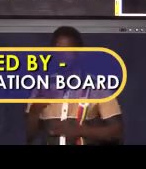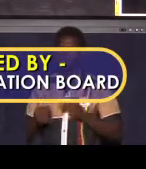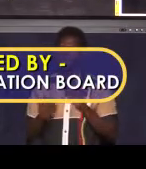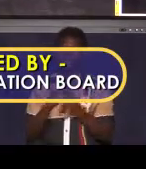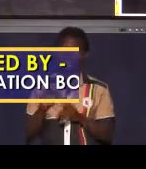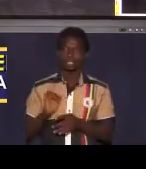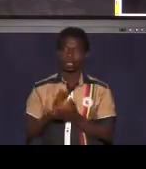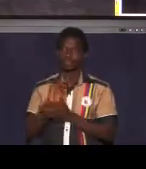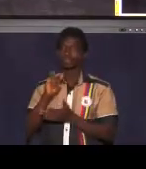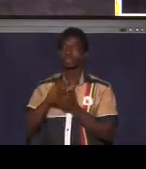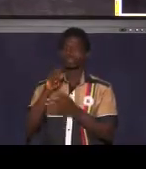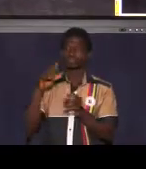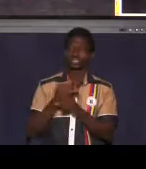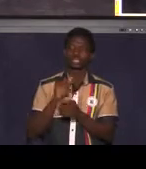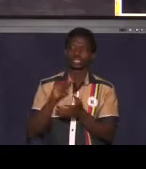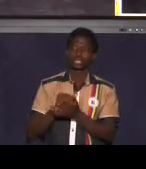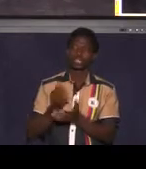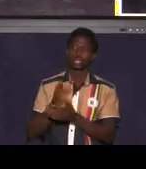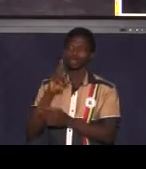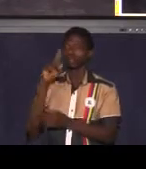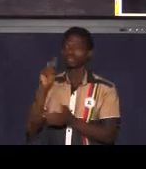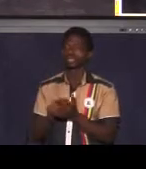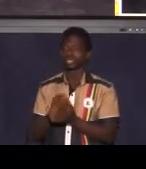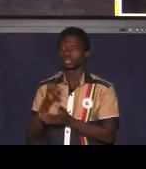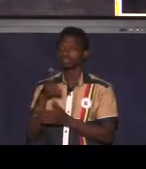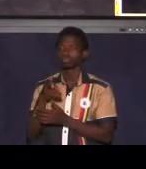answer. I believe that you got that right.